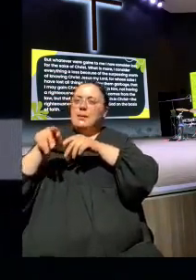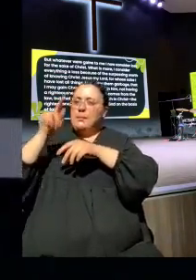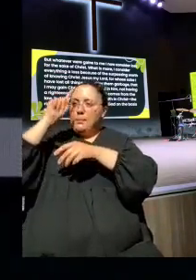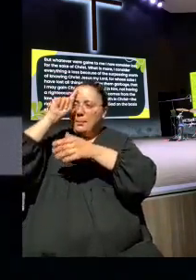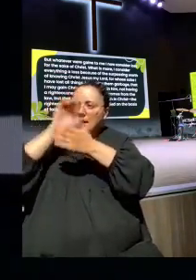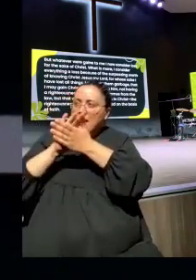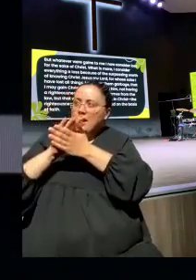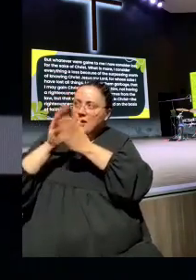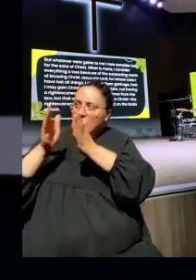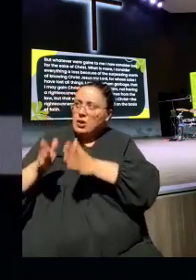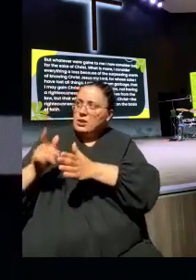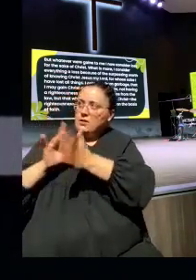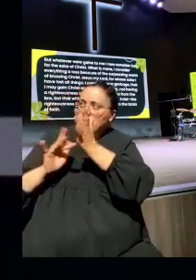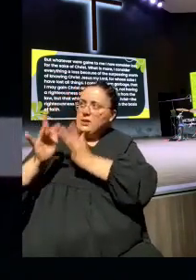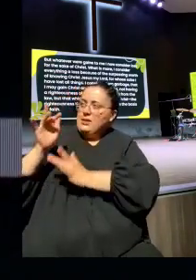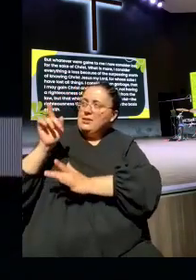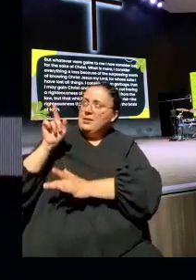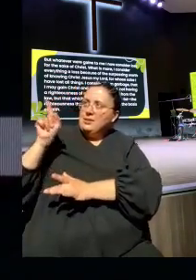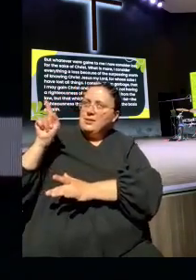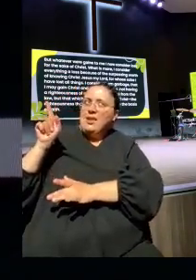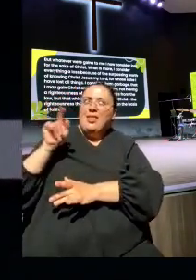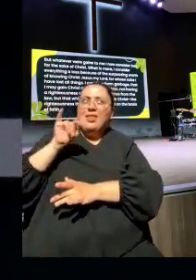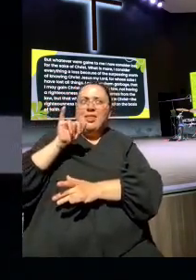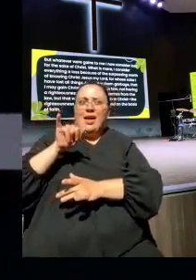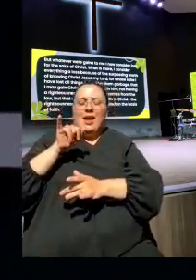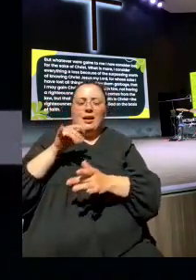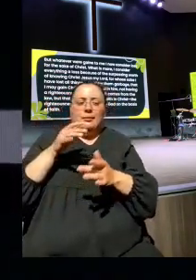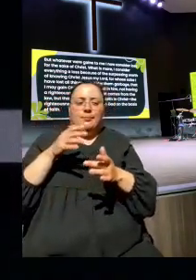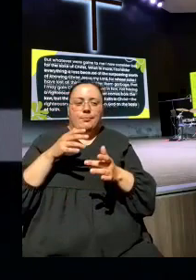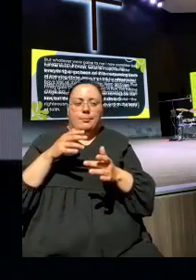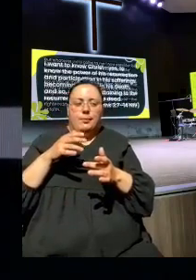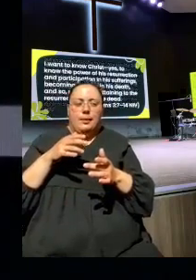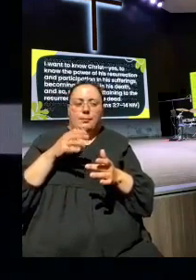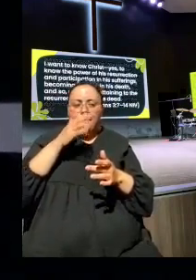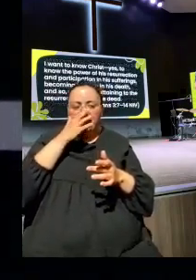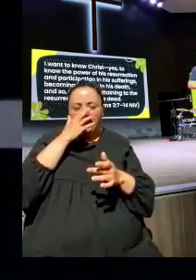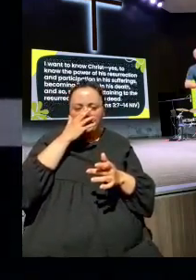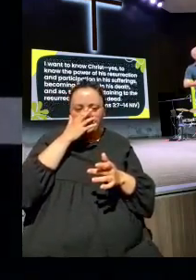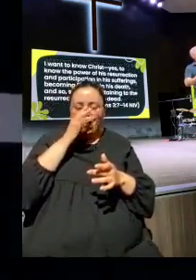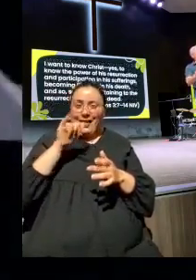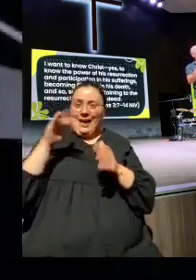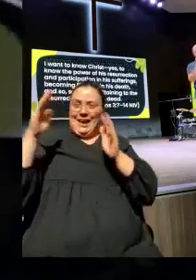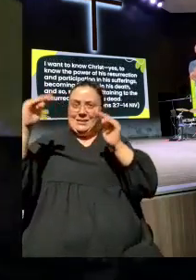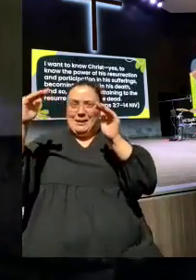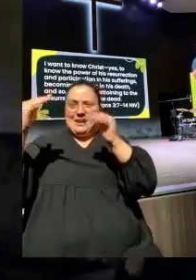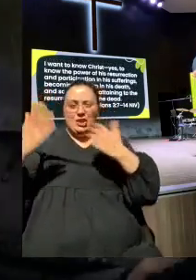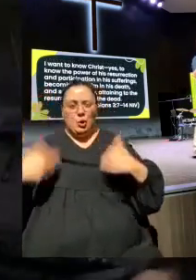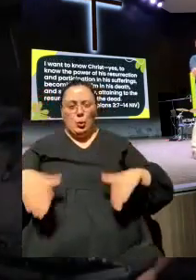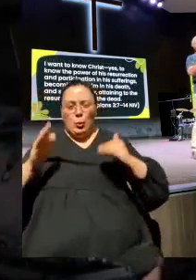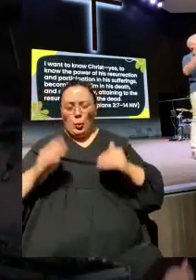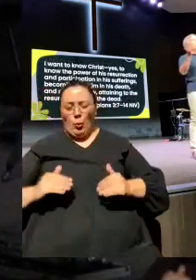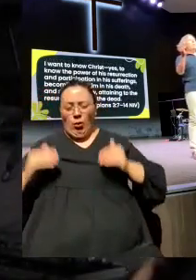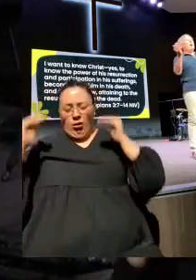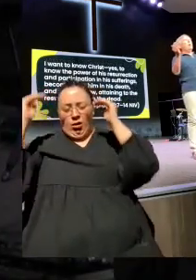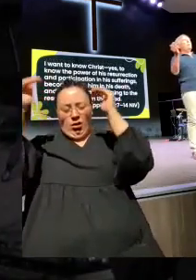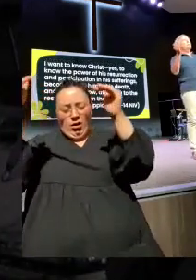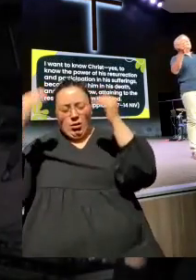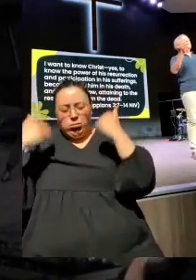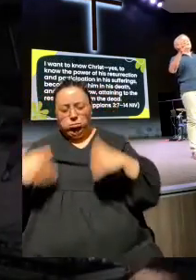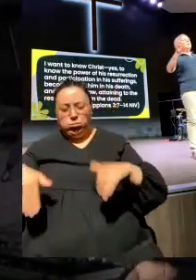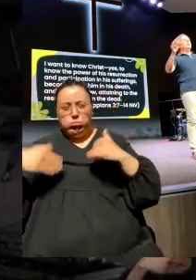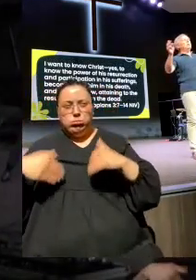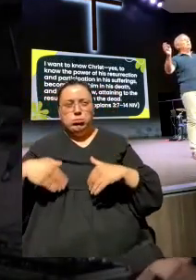an incredible bar to try to reach, right after he says this, he goes on to say, I want to know Christ. I want to know the power